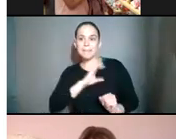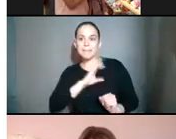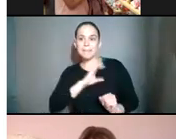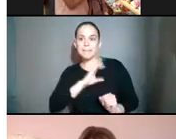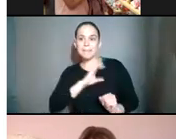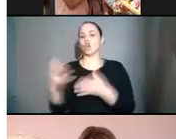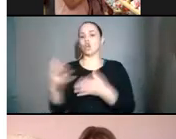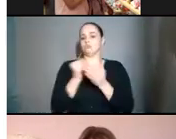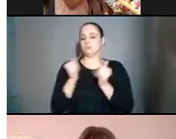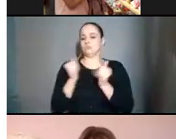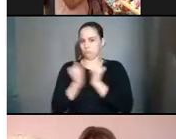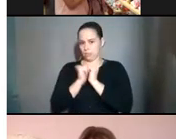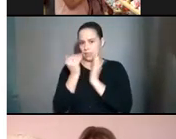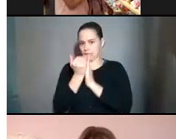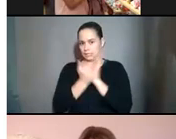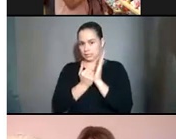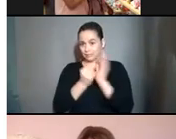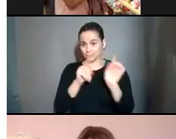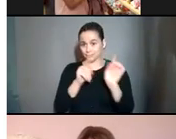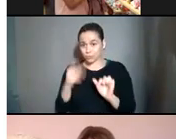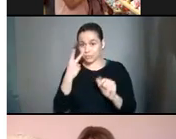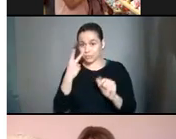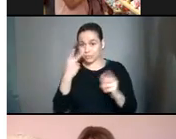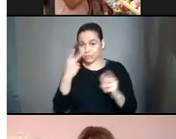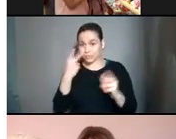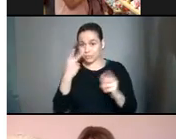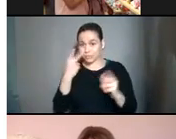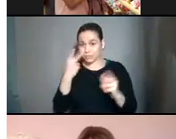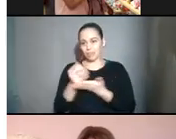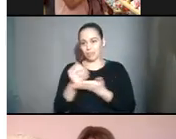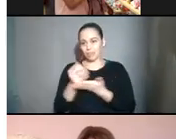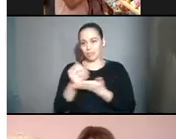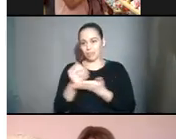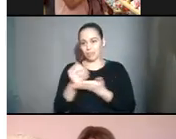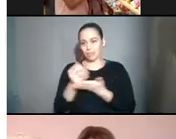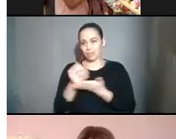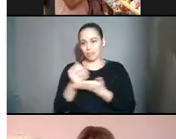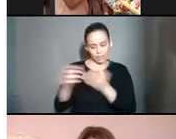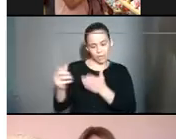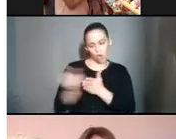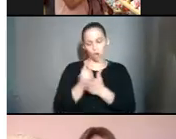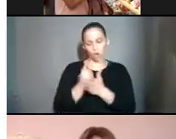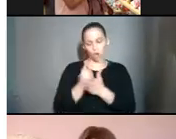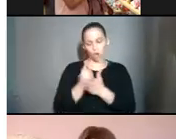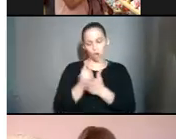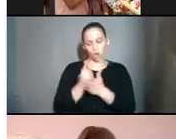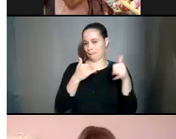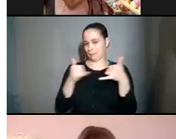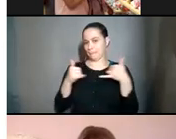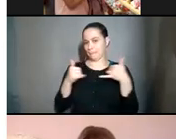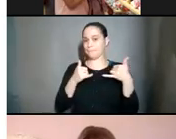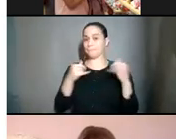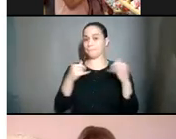collections, which allows them to earn games to play. Their coins can be used to play the